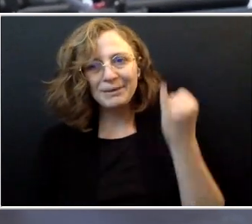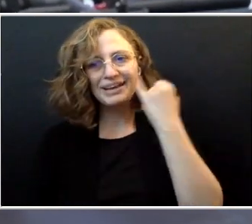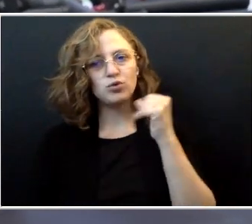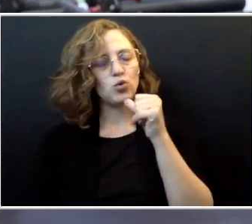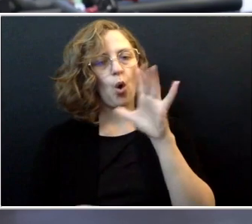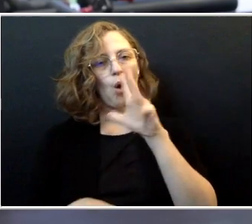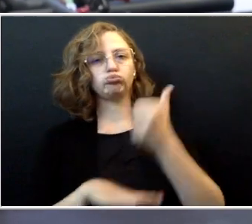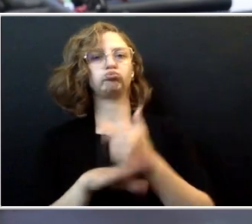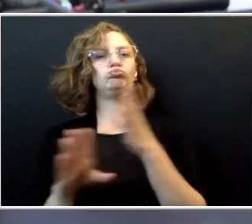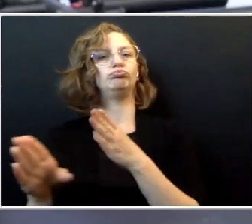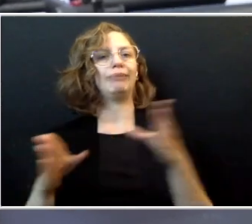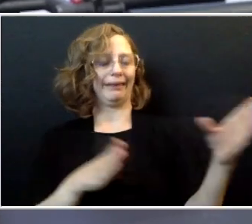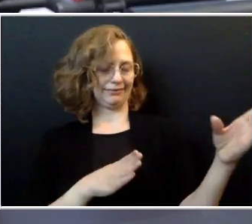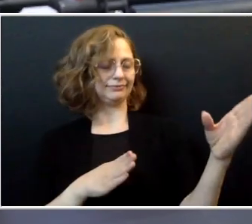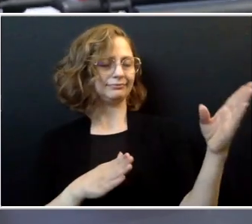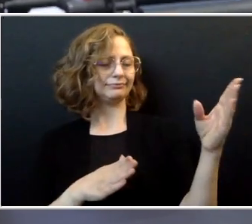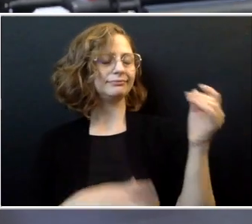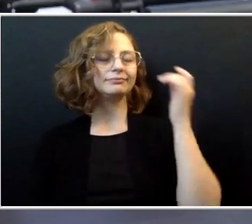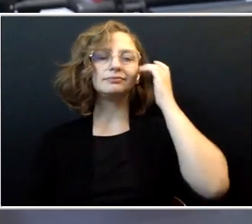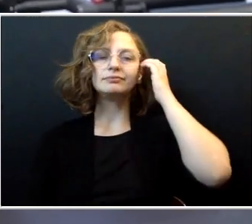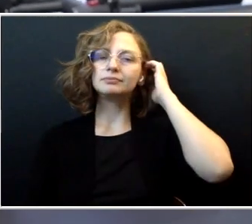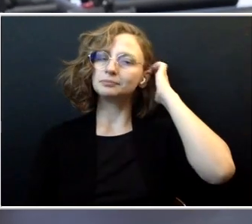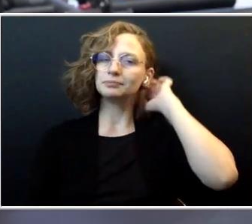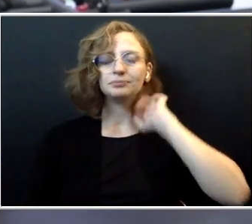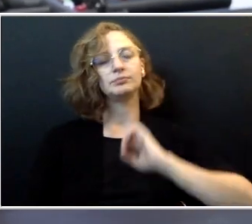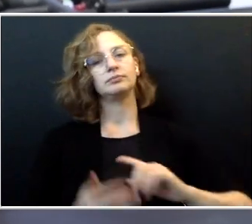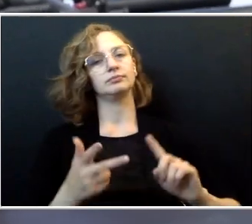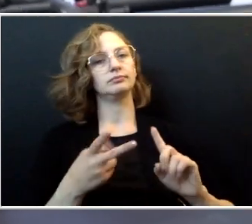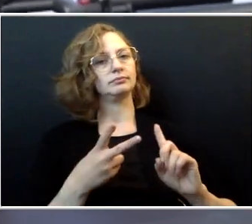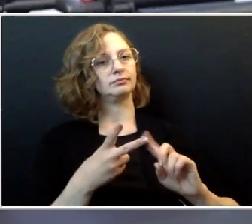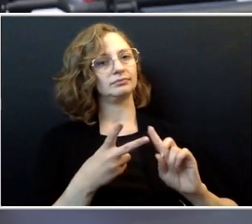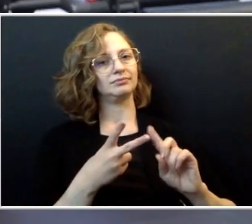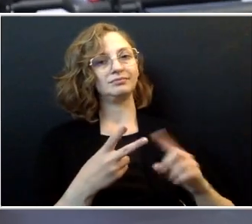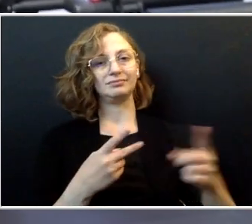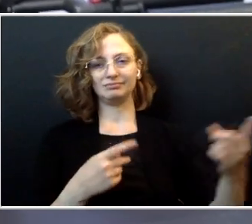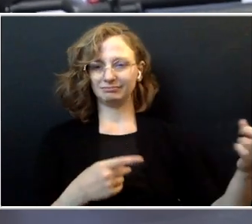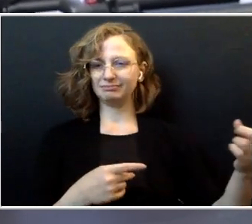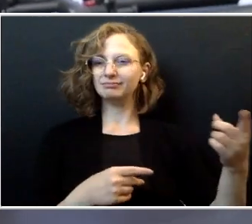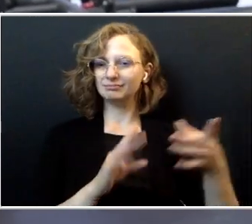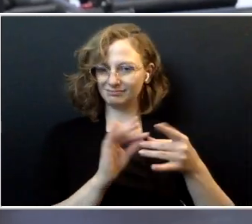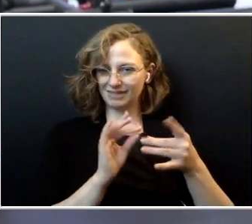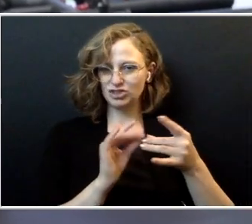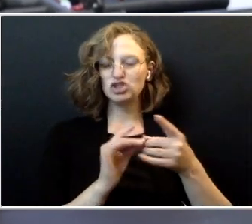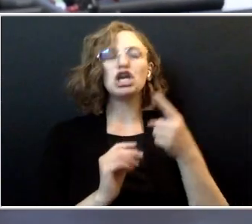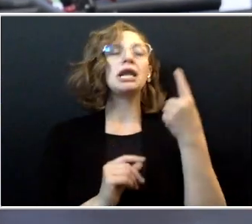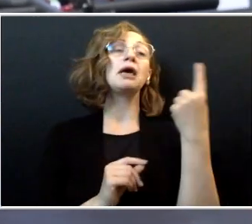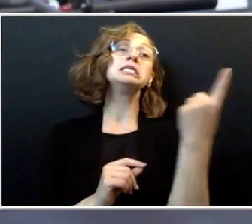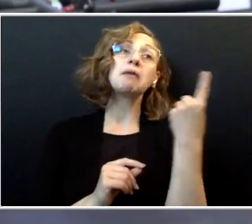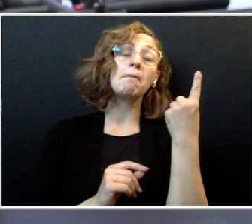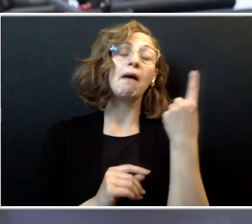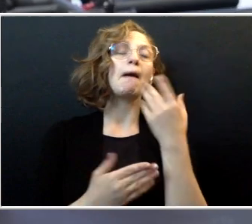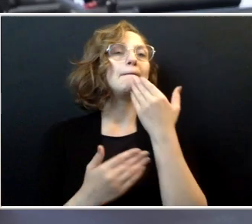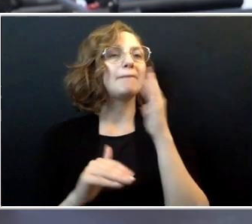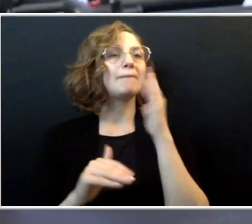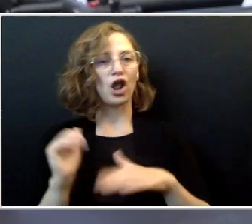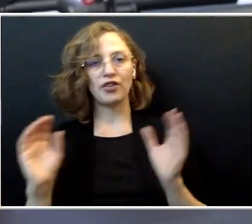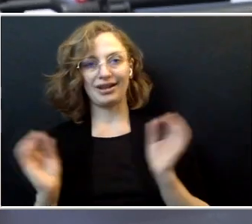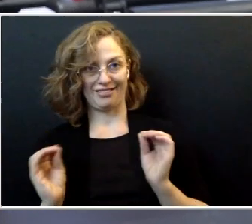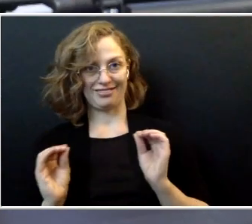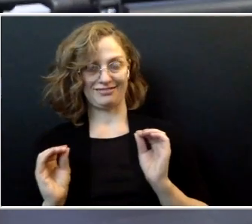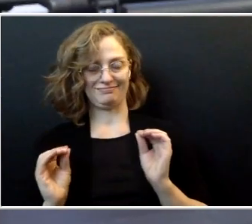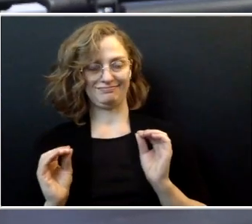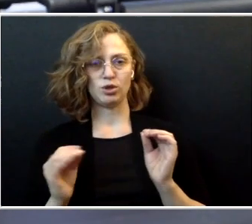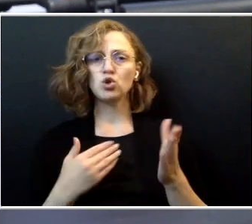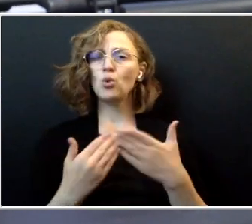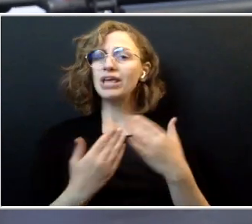other thing I tell people is, just like I heard earlier, something is better than nothing. So even if you say to yourself, I'm going to do 10 minutes